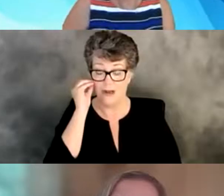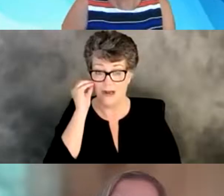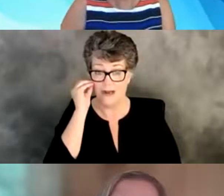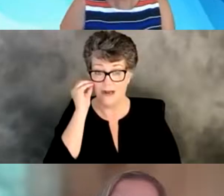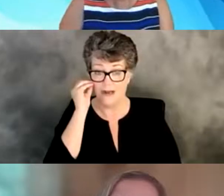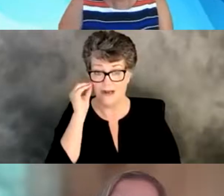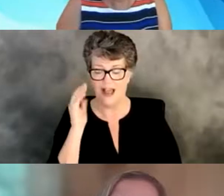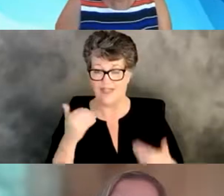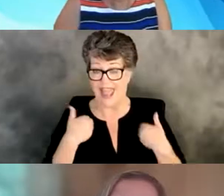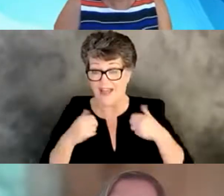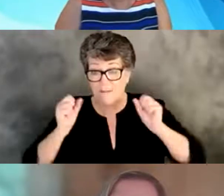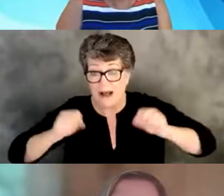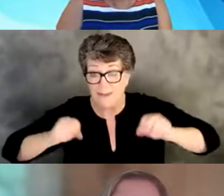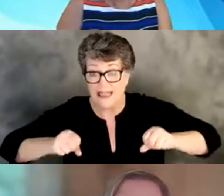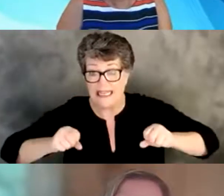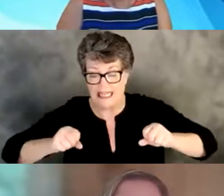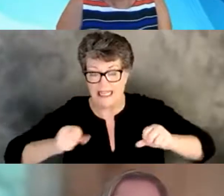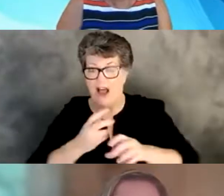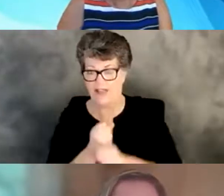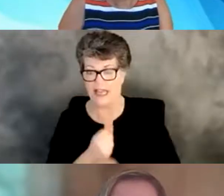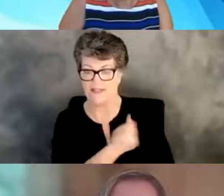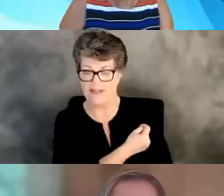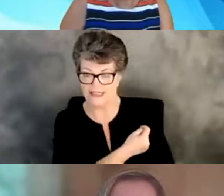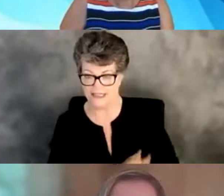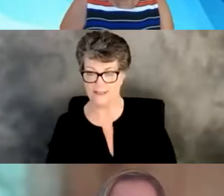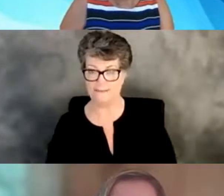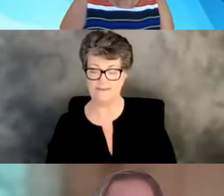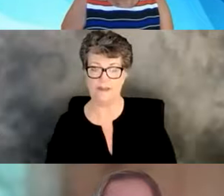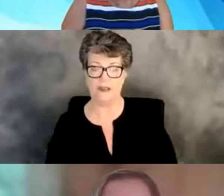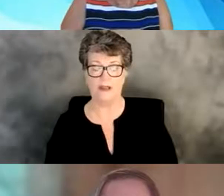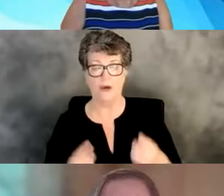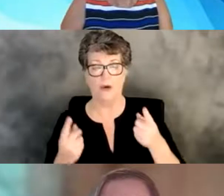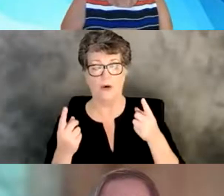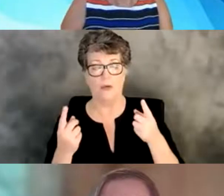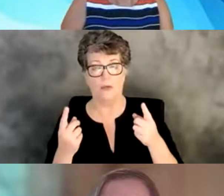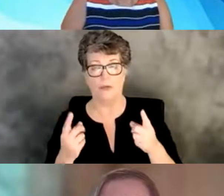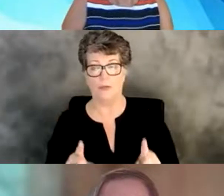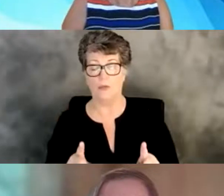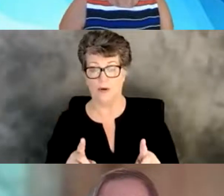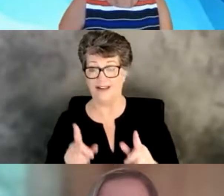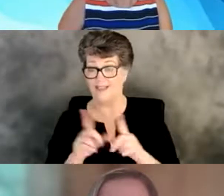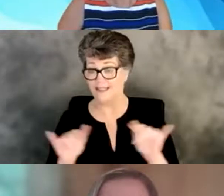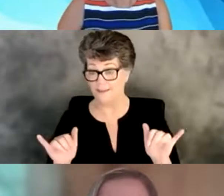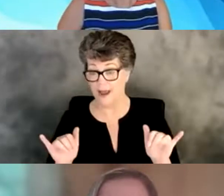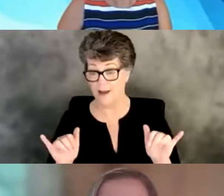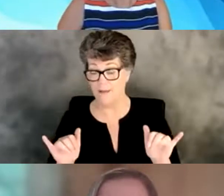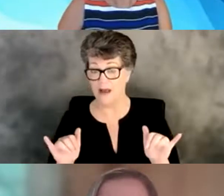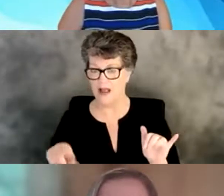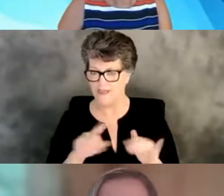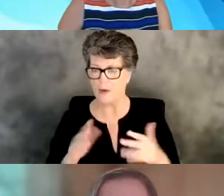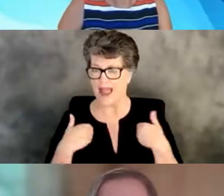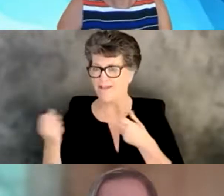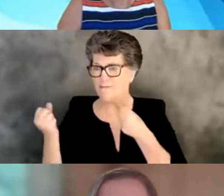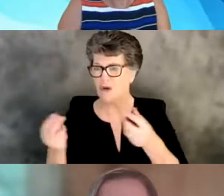had the possibility of getting vaccines, when at the same time they were having